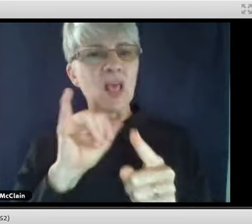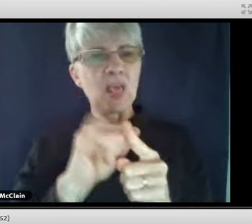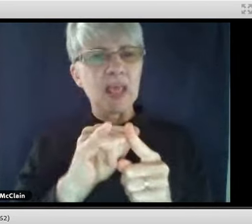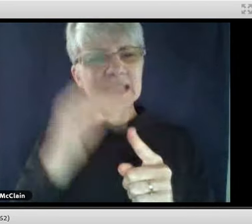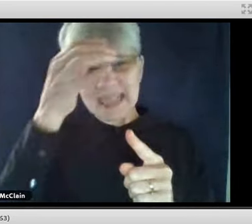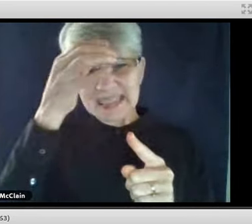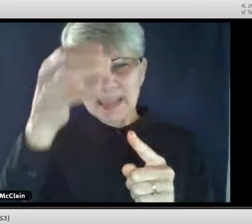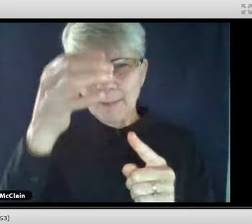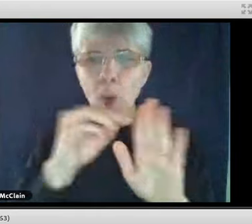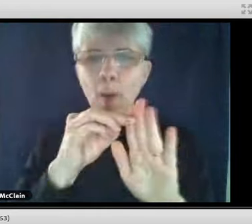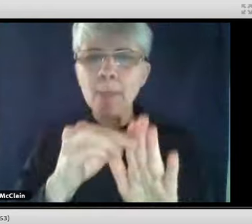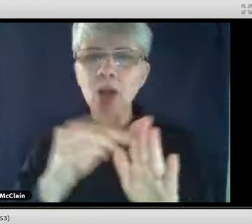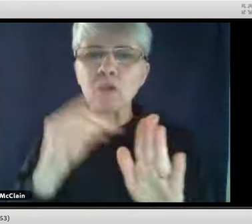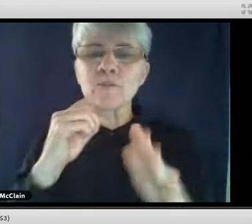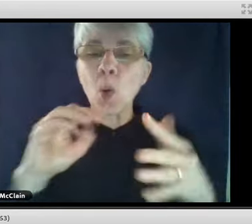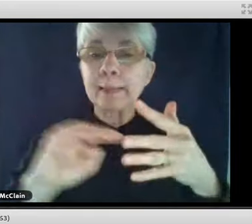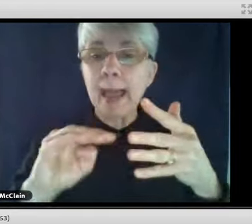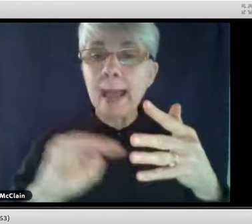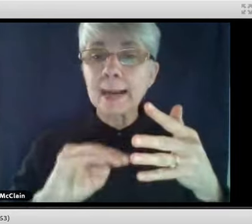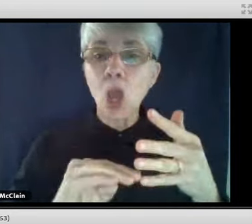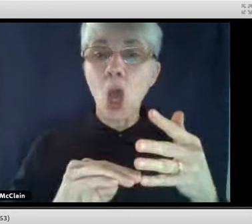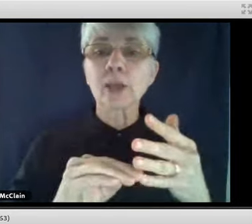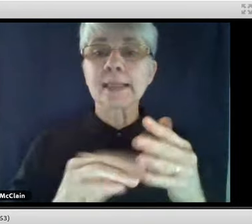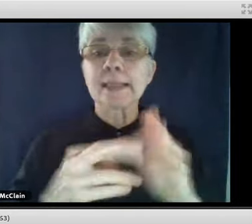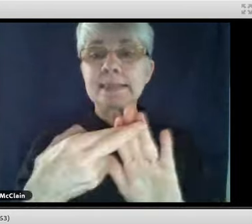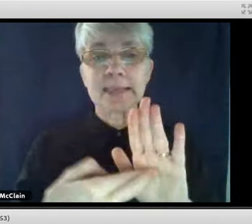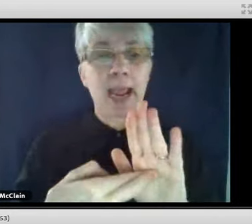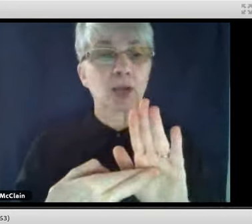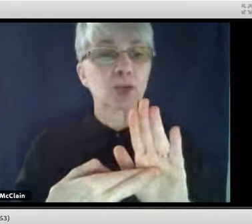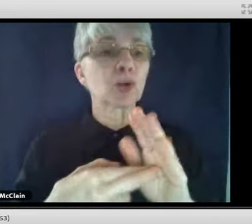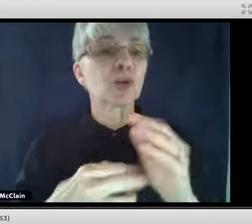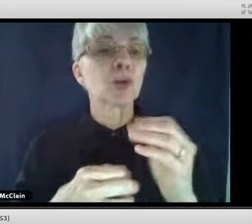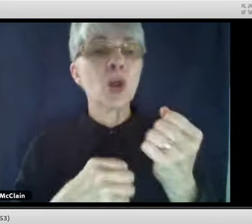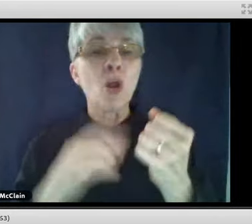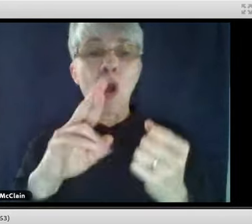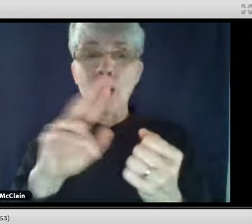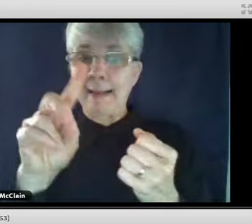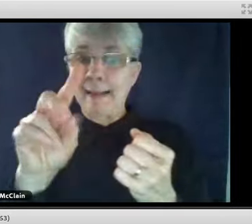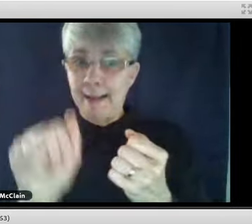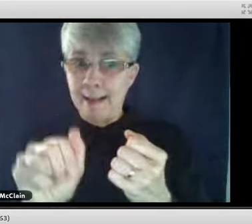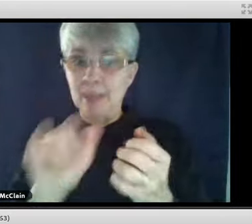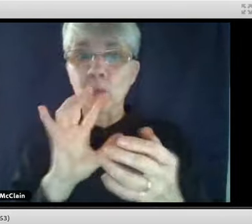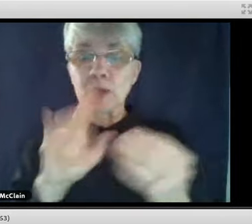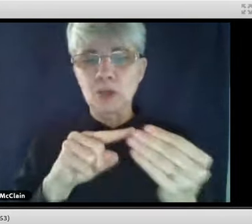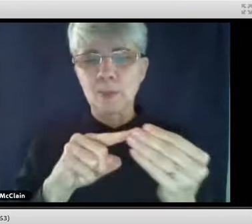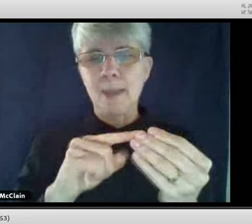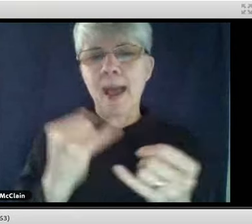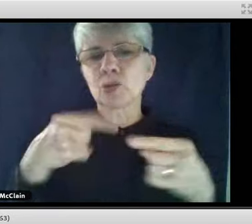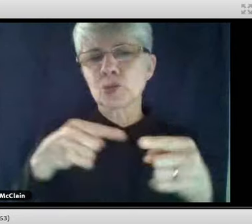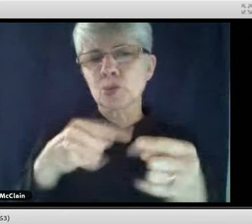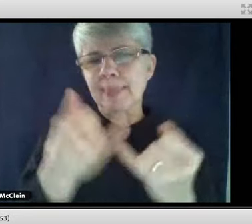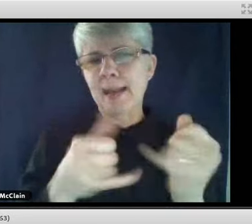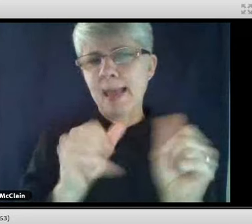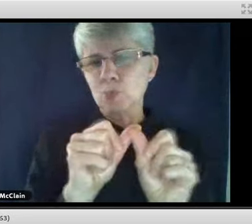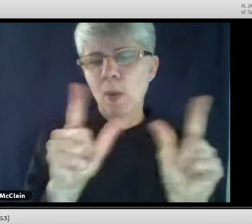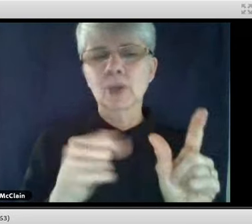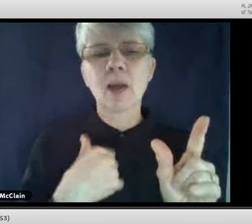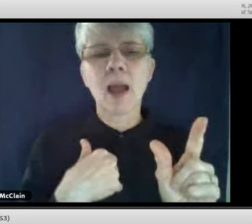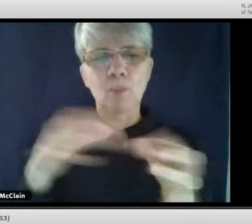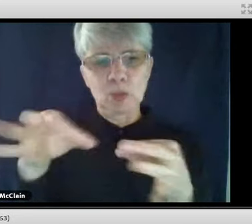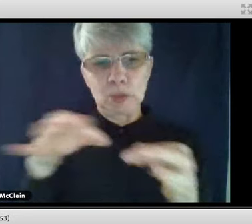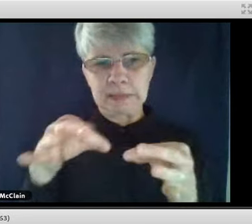model for the cataloging standard resource description and access that we talked about during the last webinar. I will